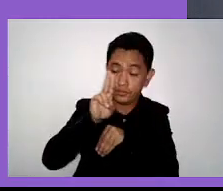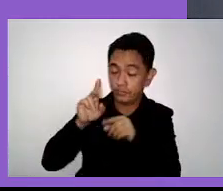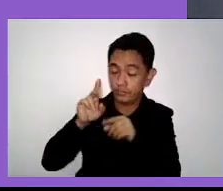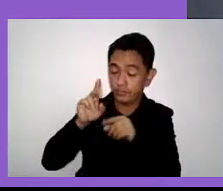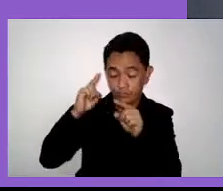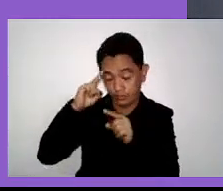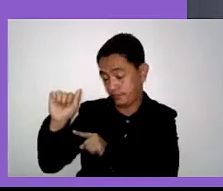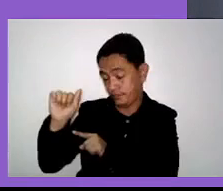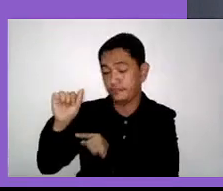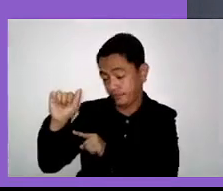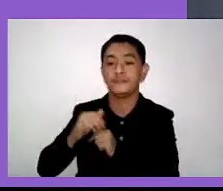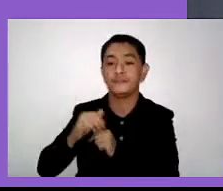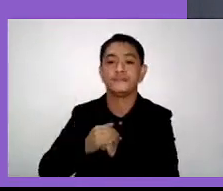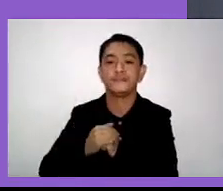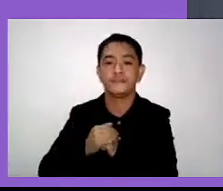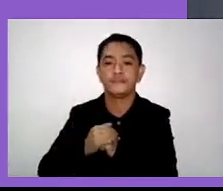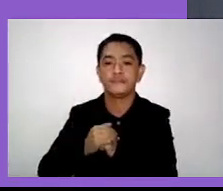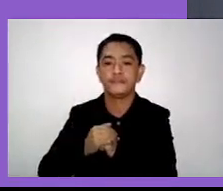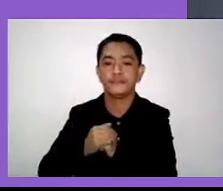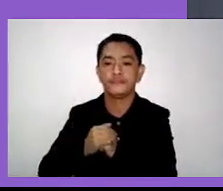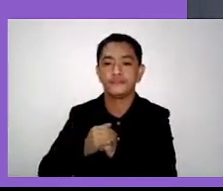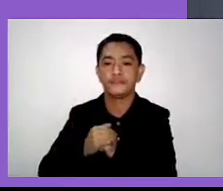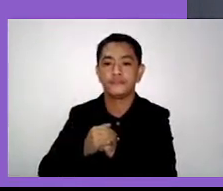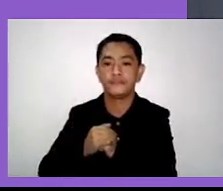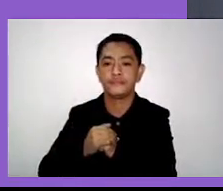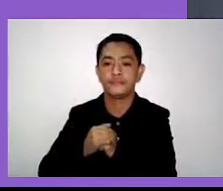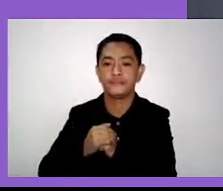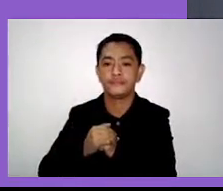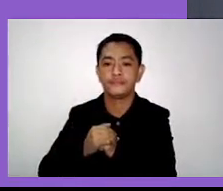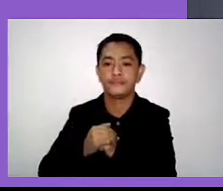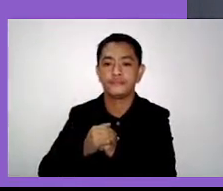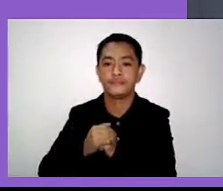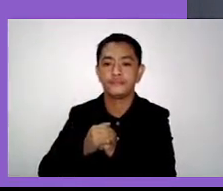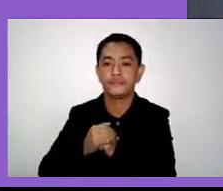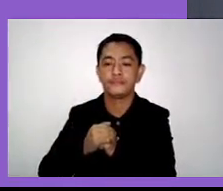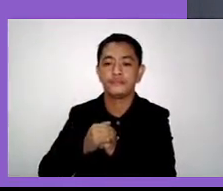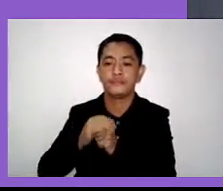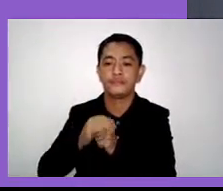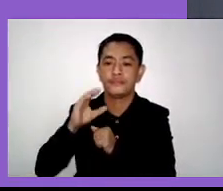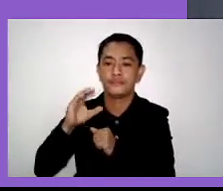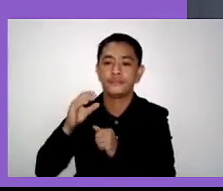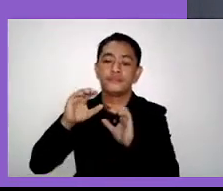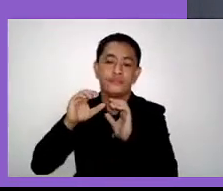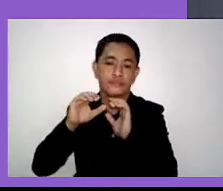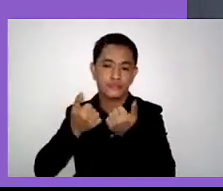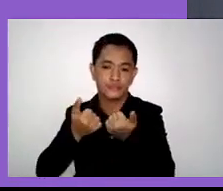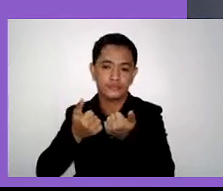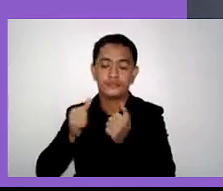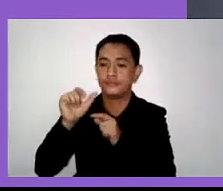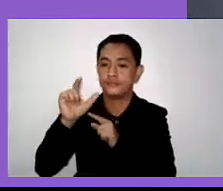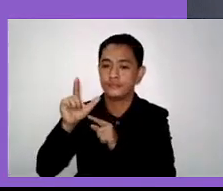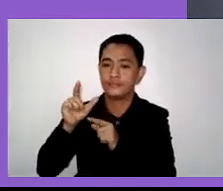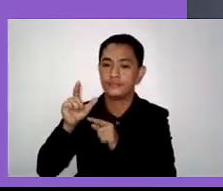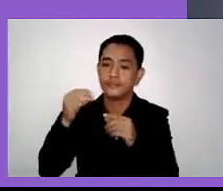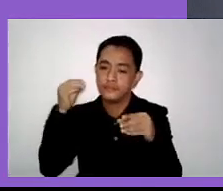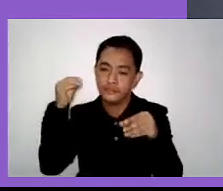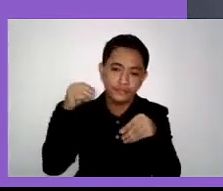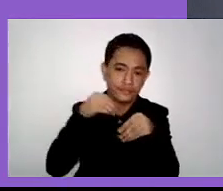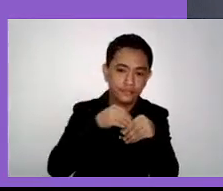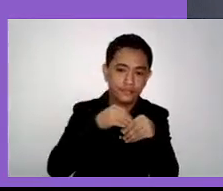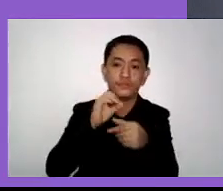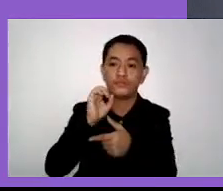and soft letter S for soft C, and how letters were inserted or have